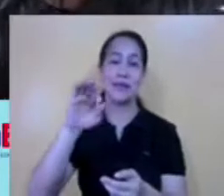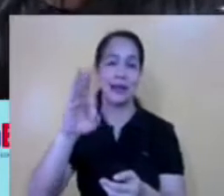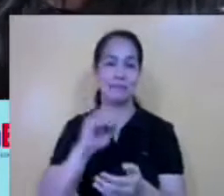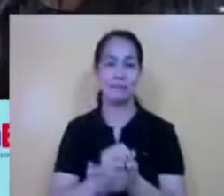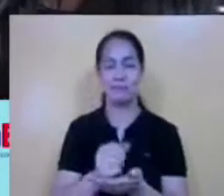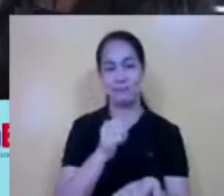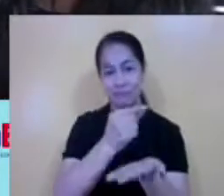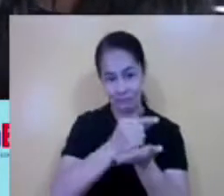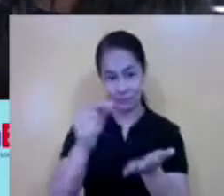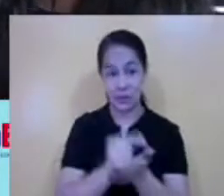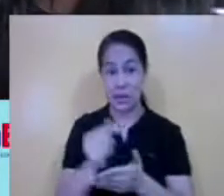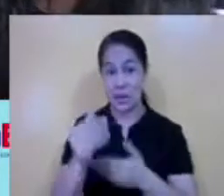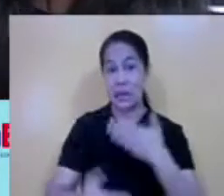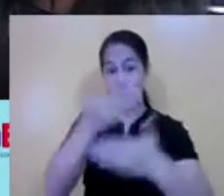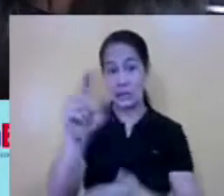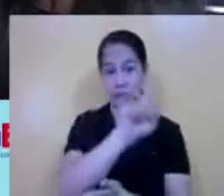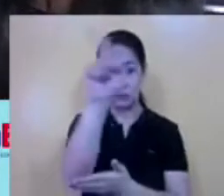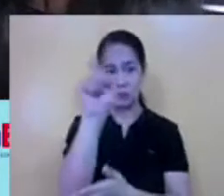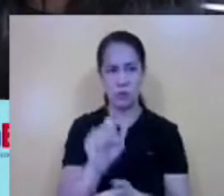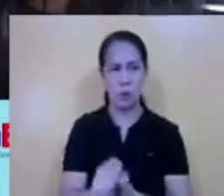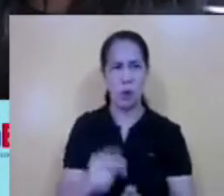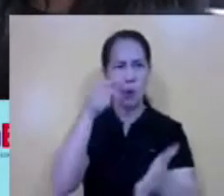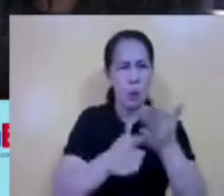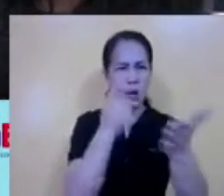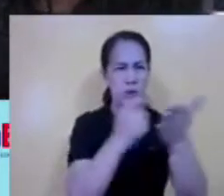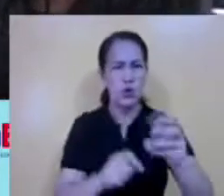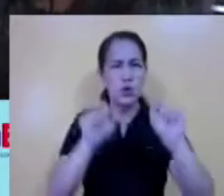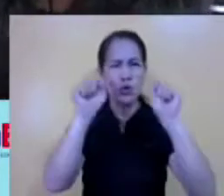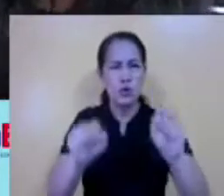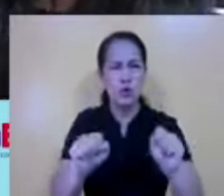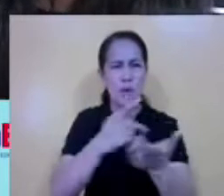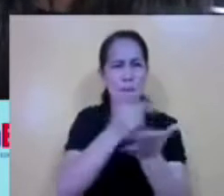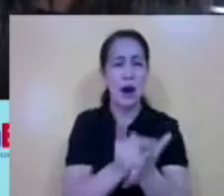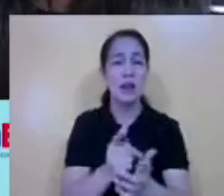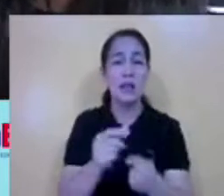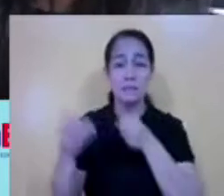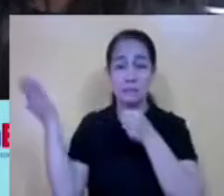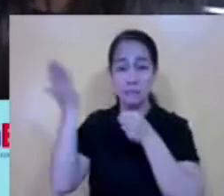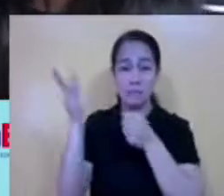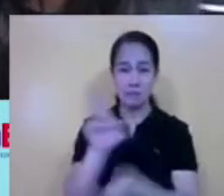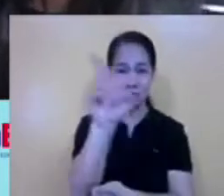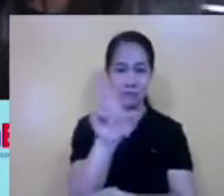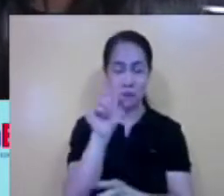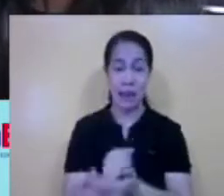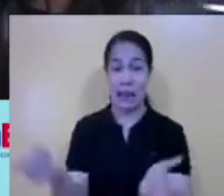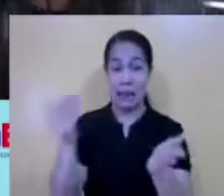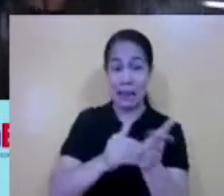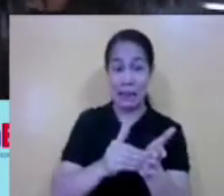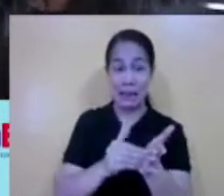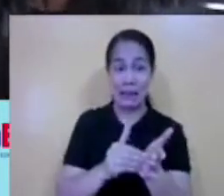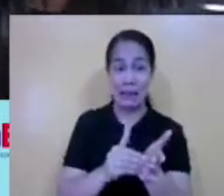Okay, next question. What tool should part-time teacher broadcasters use? Again, we have reiterated this in